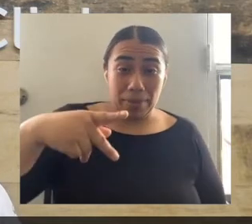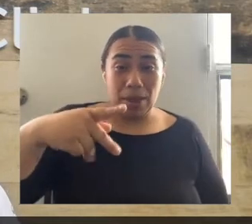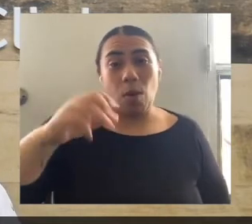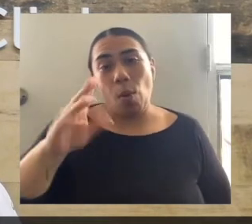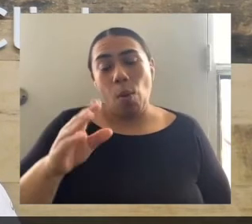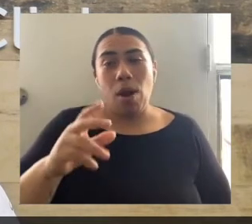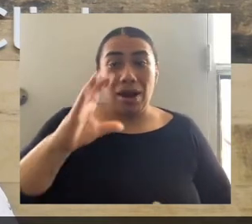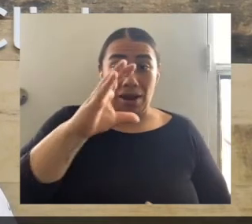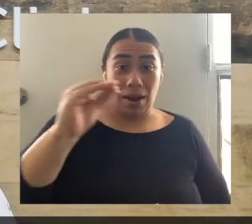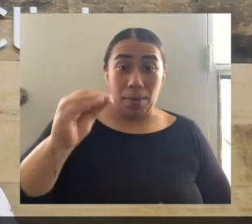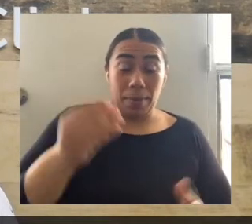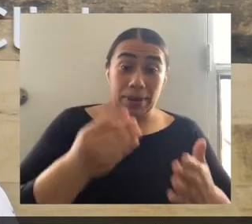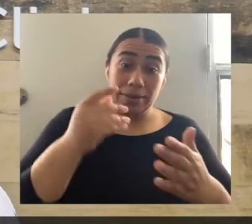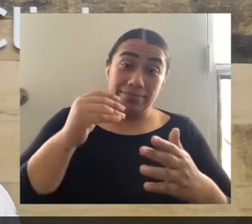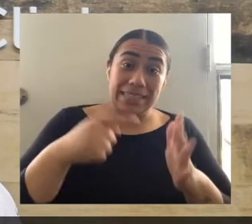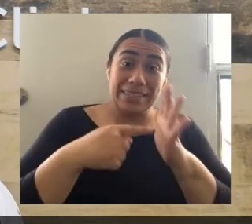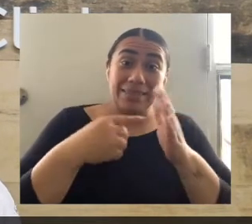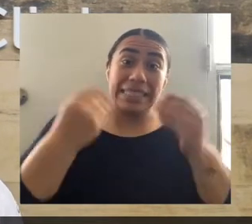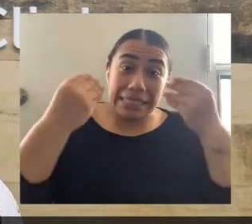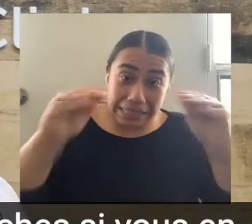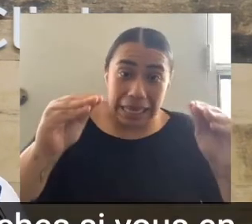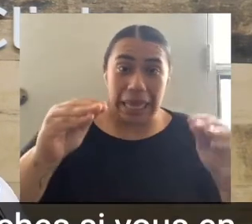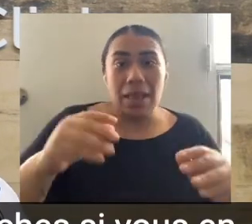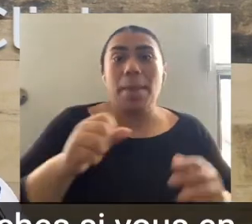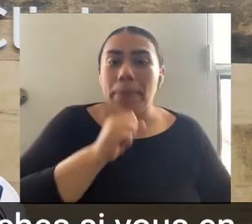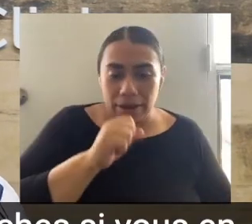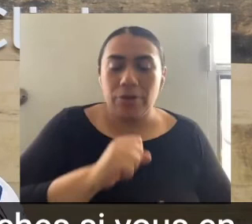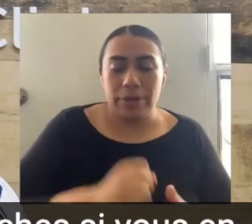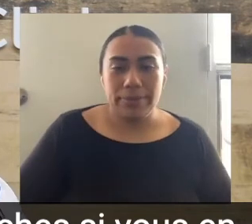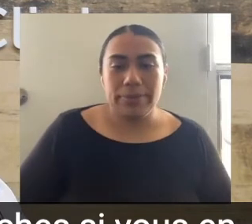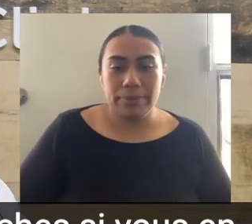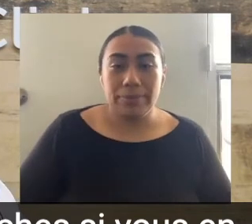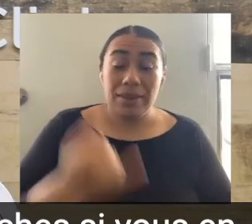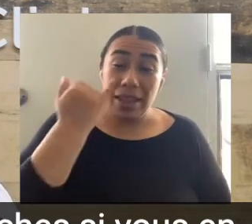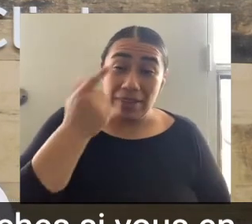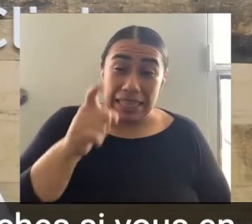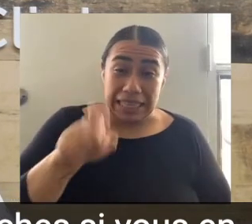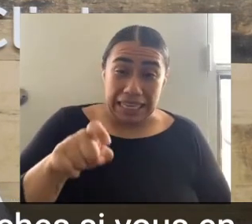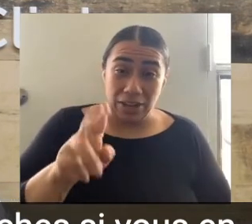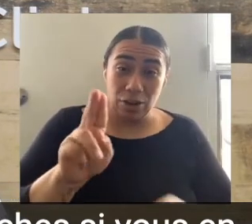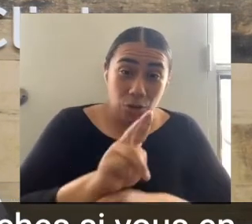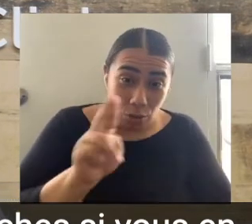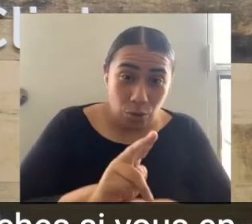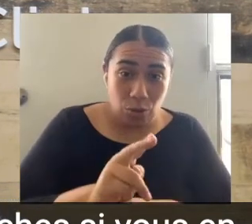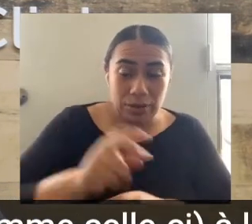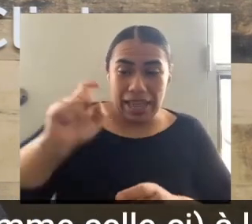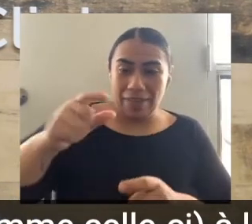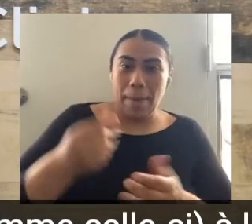Licensed producers may also sell all batteries to go alongside the cartridges if you need one. To